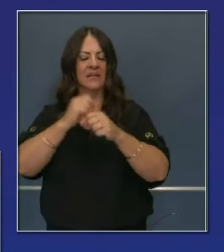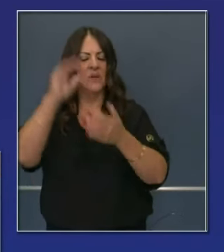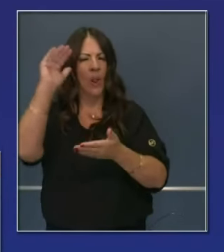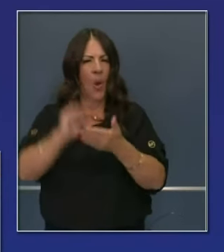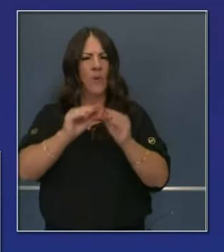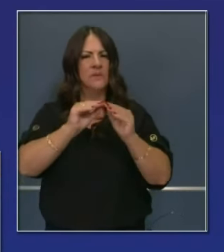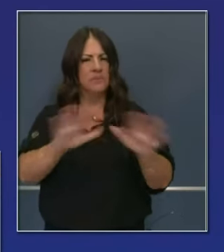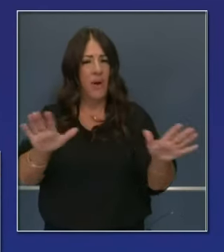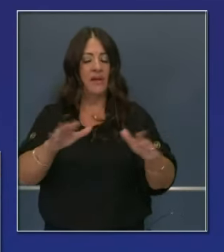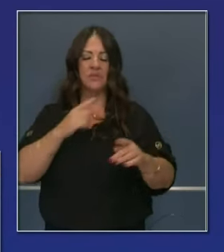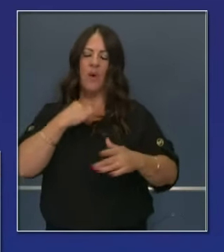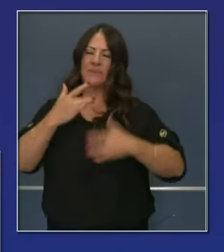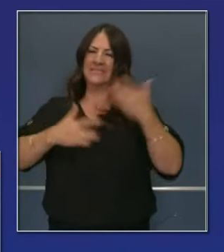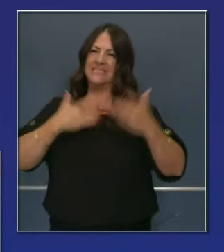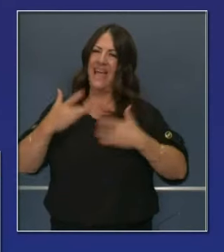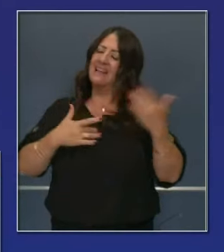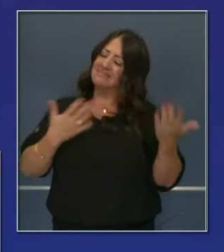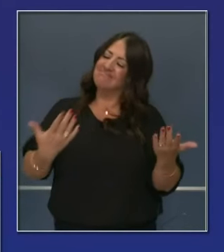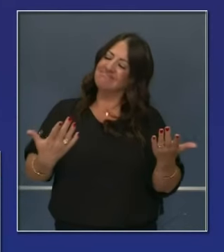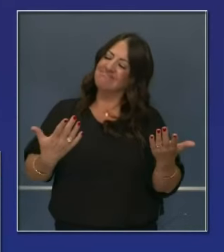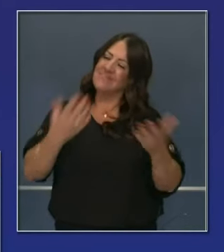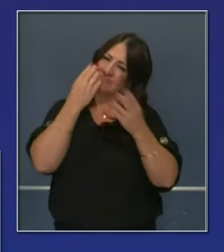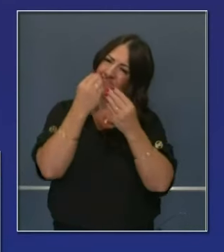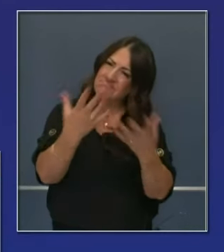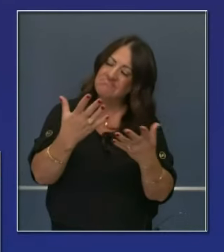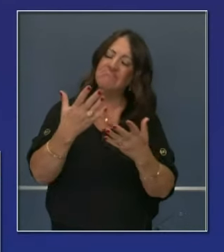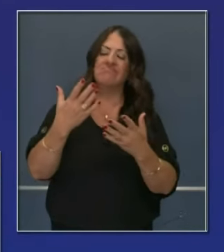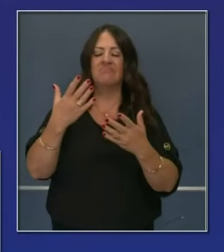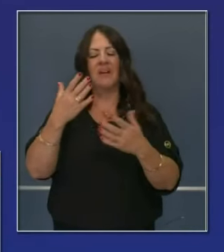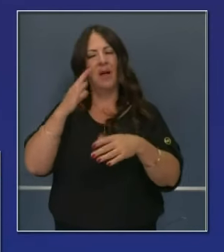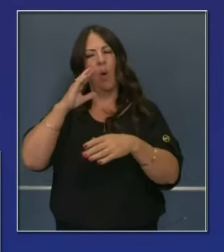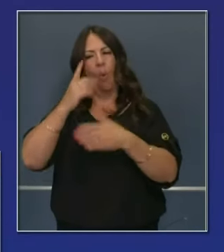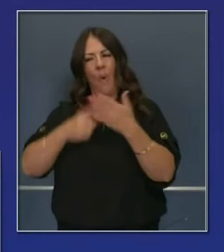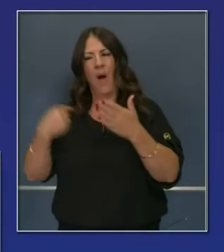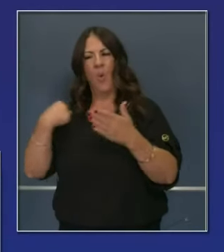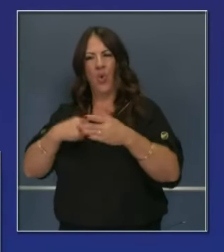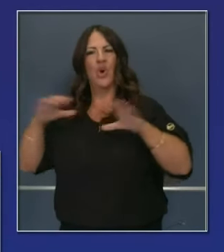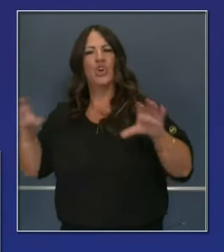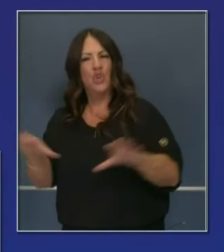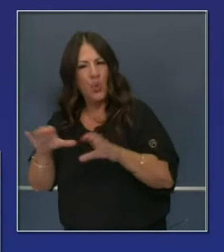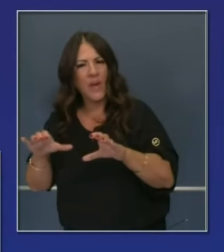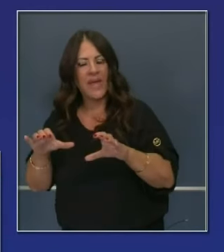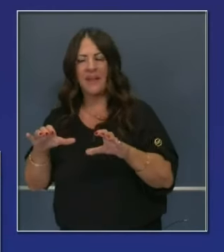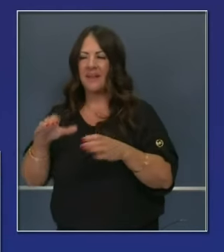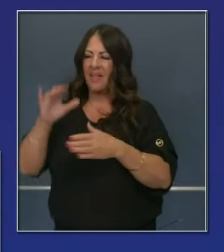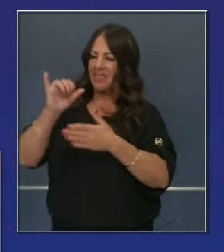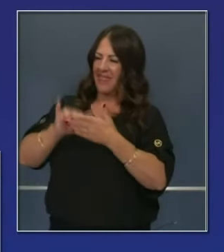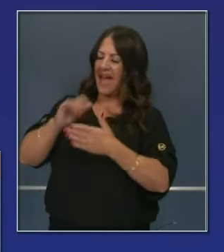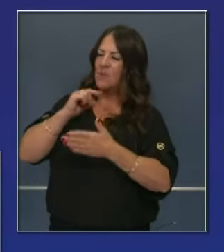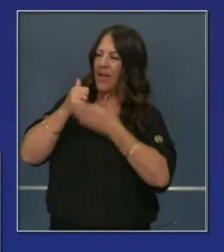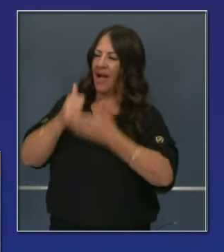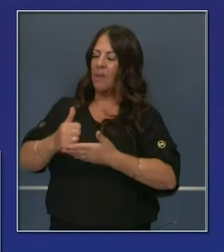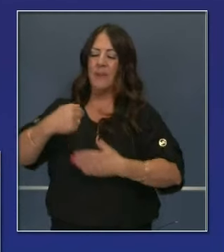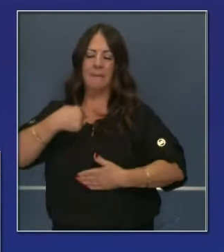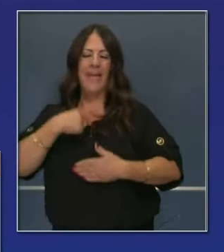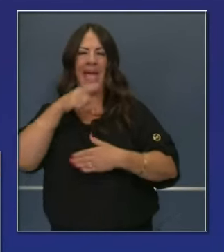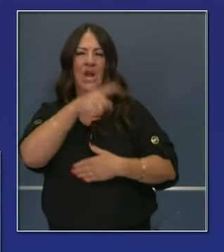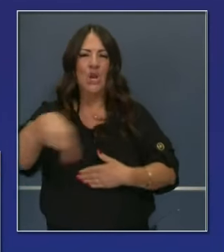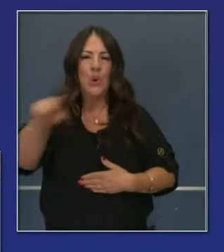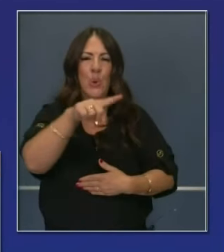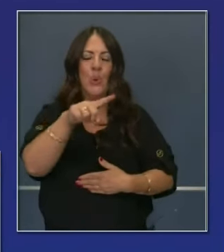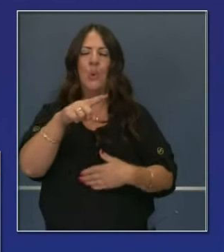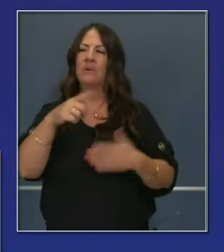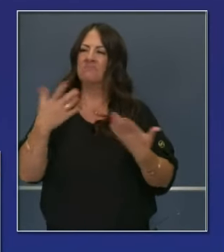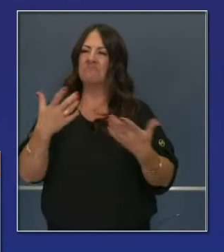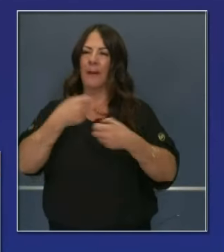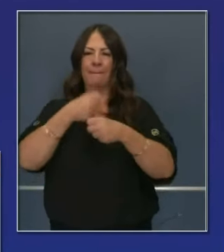very enthusiastic about that update because of what it means to you and me and others in terms of making more